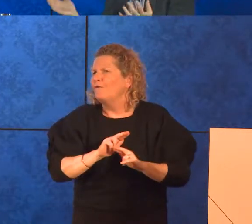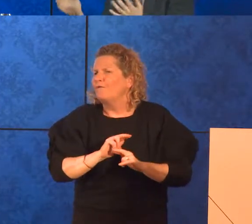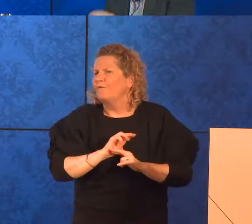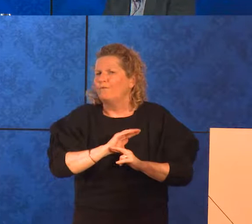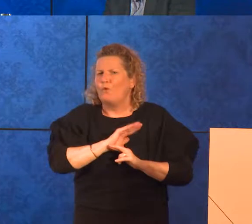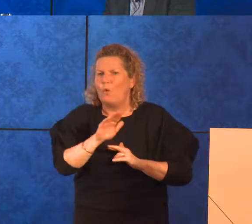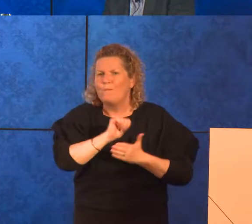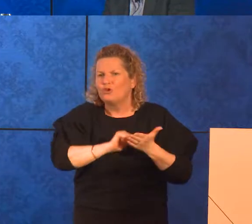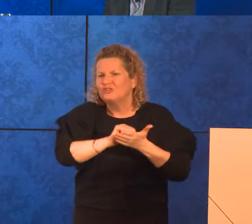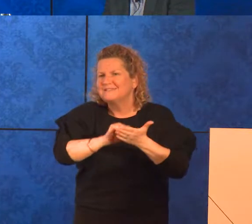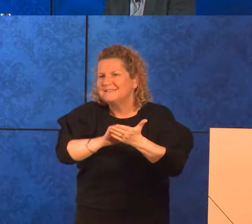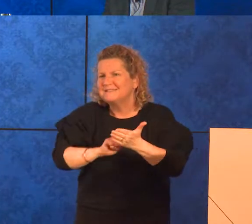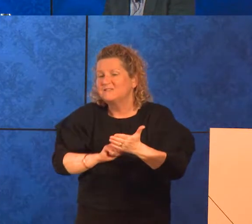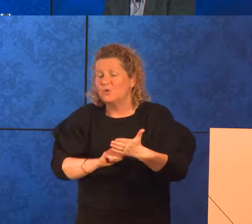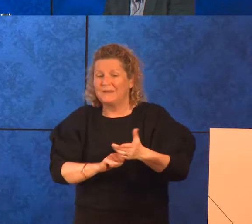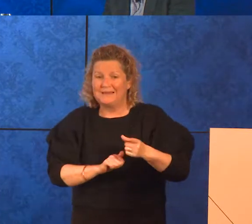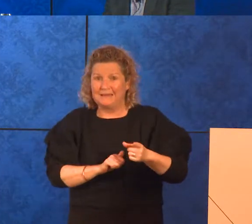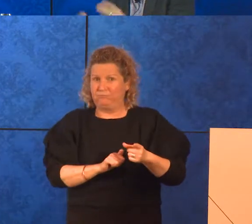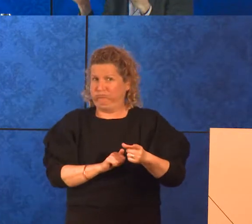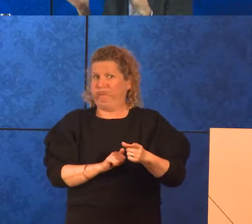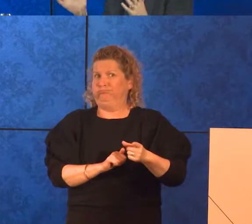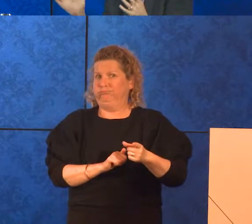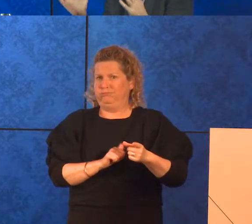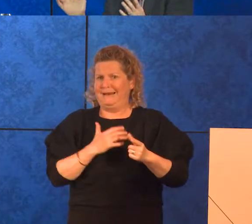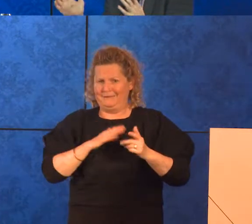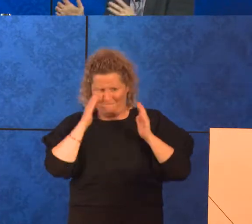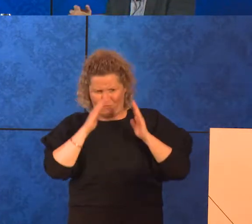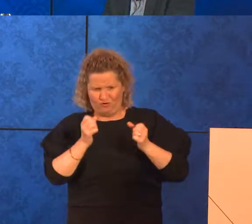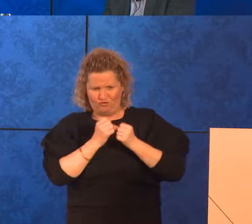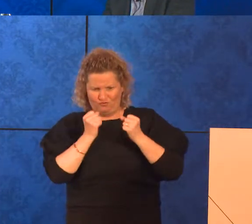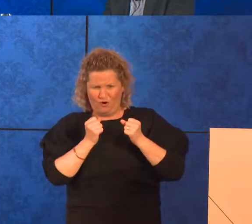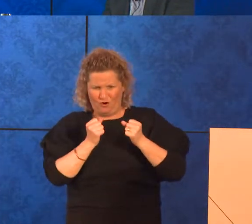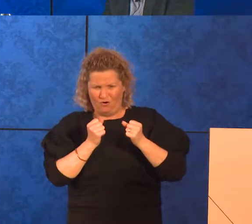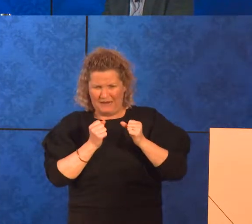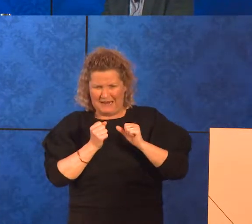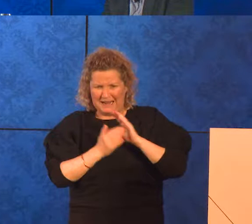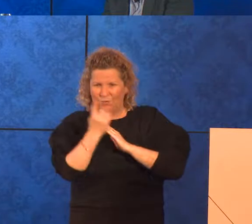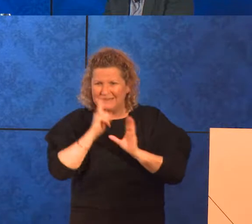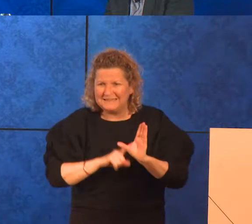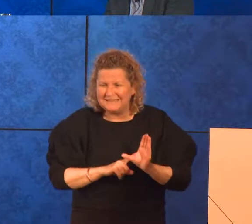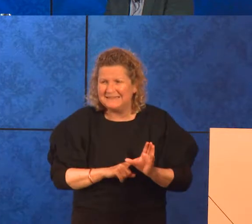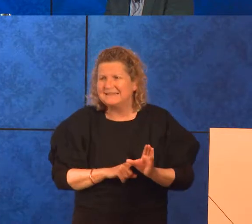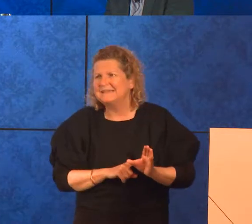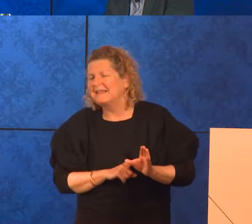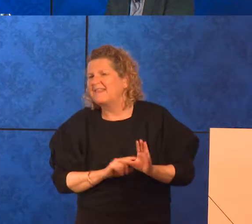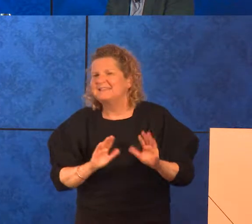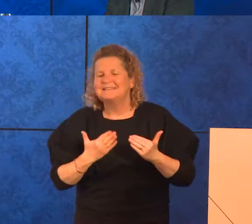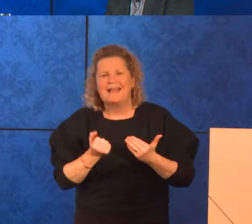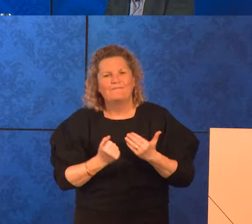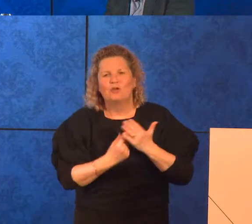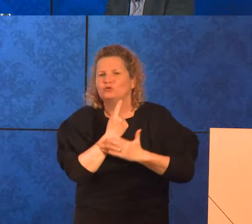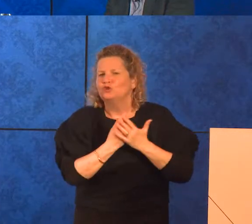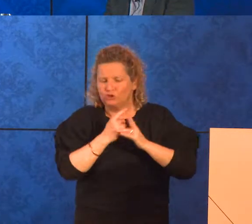all purchases. So it's really a significant area to focus on in just 12 months. So they really didn't have the chance to look